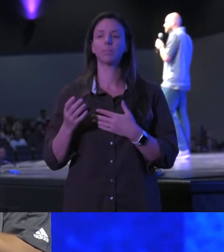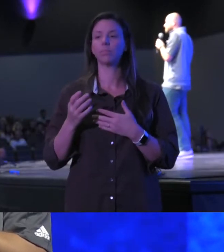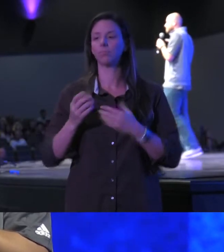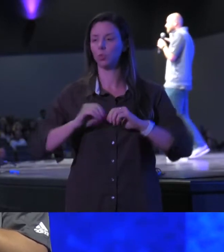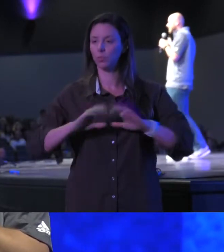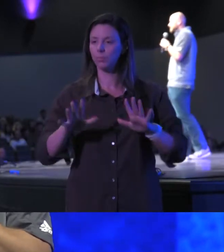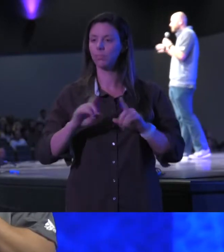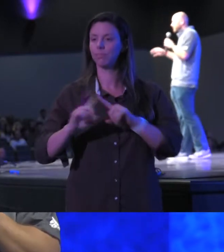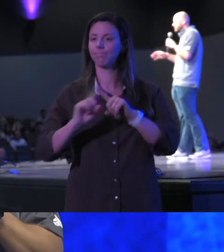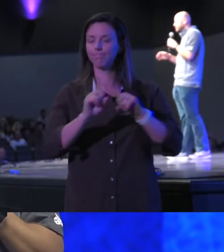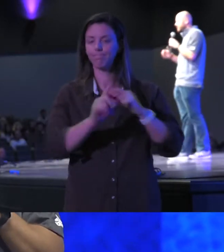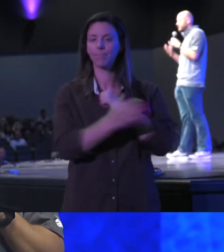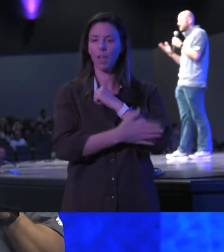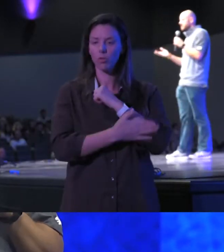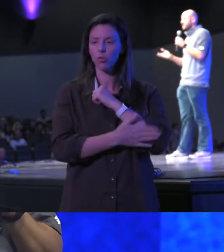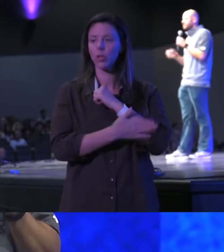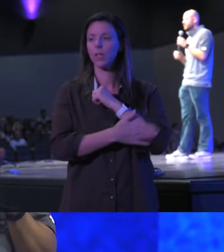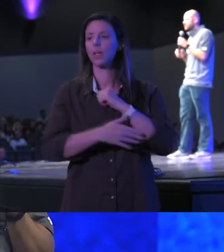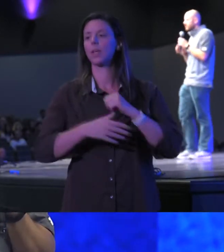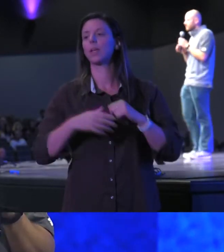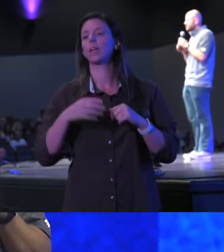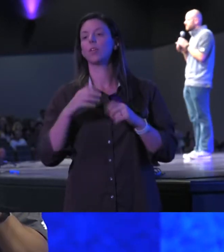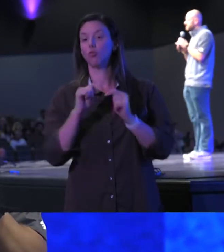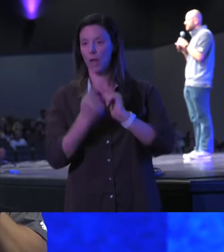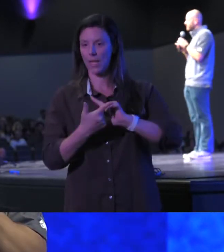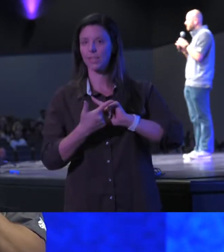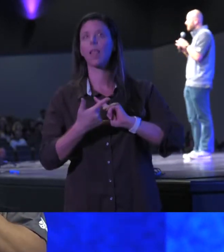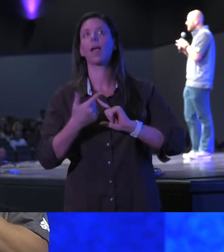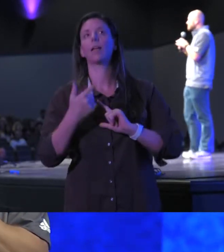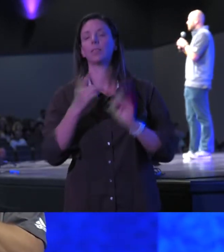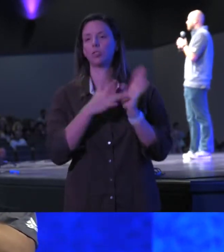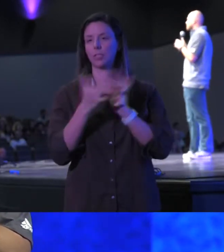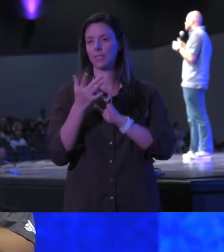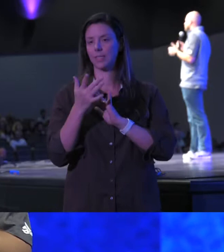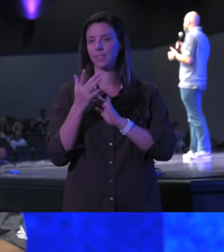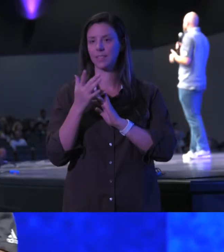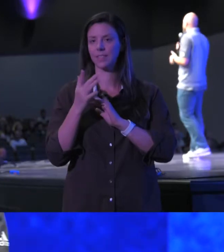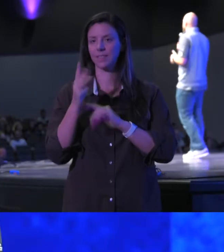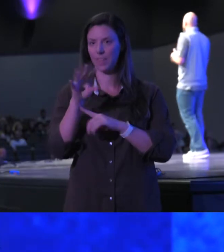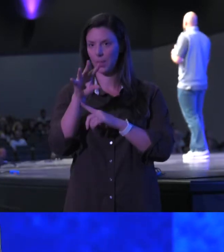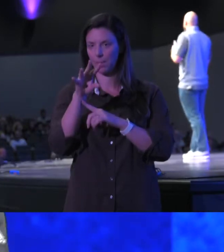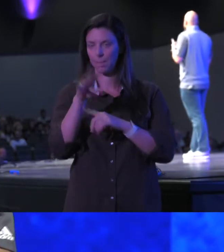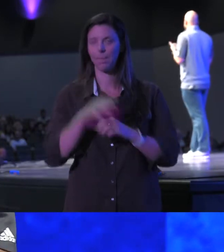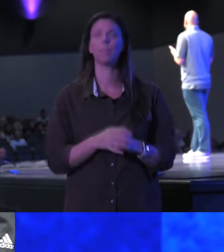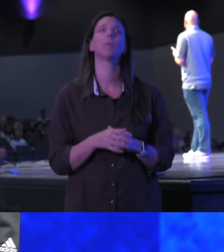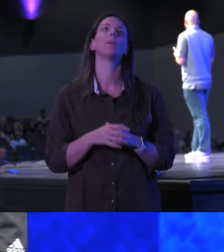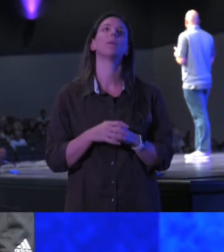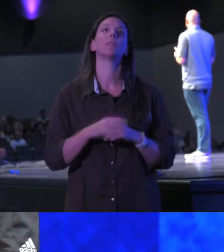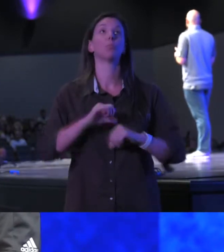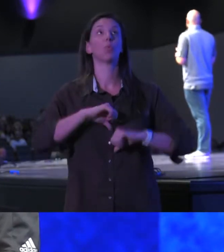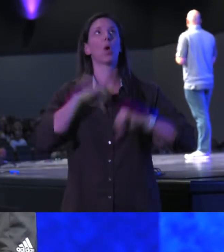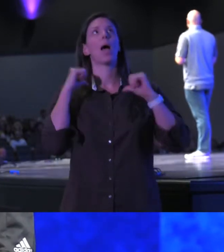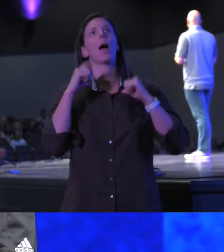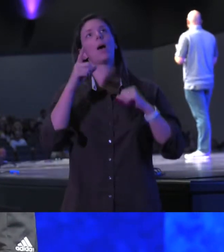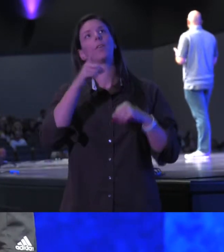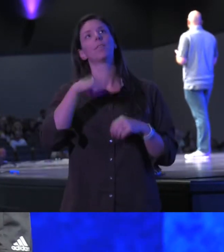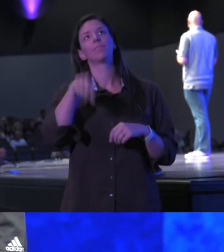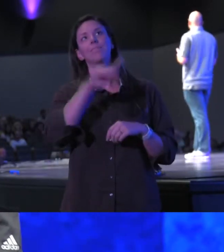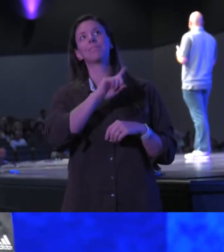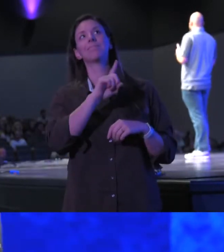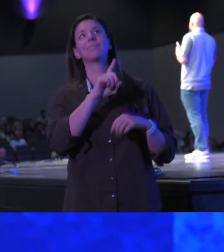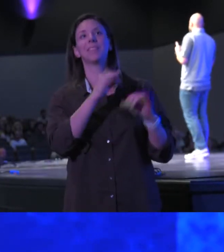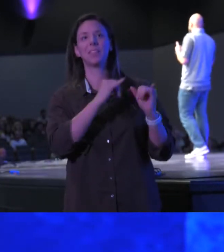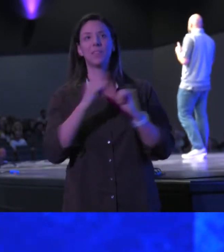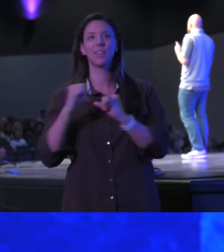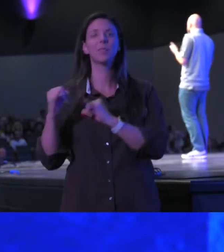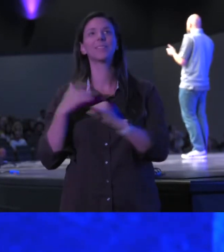in that area to the gospel through a translated version of the Jesus film. So we are so proud of each of these individuals, and we're excited